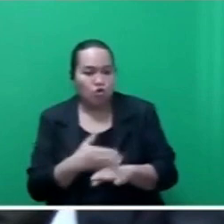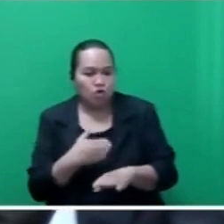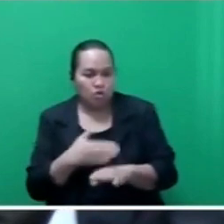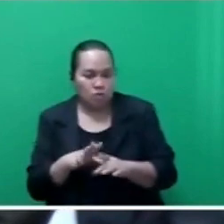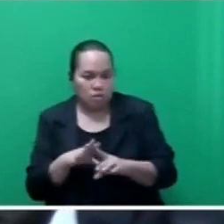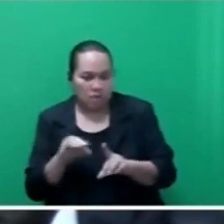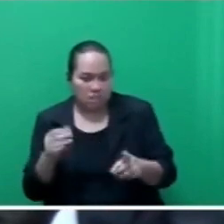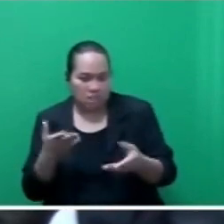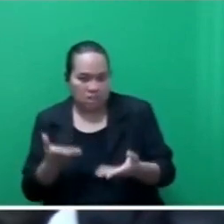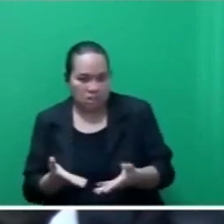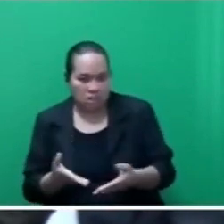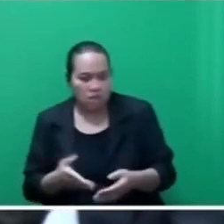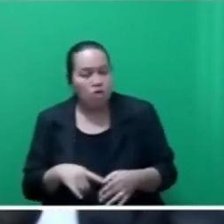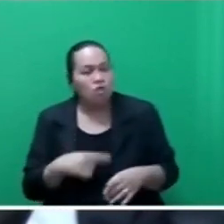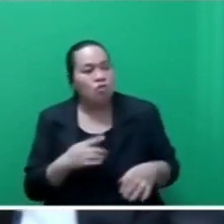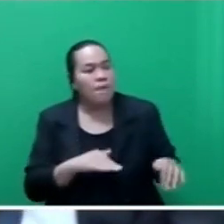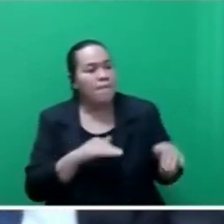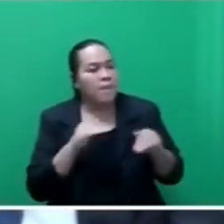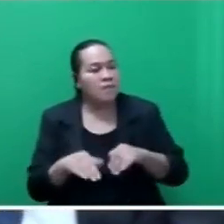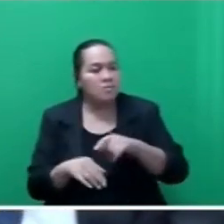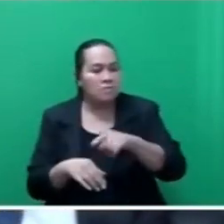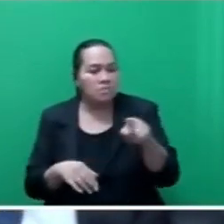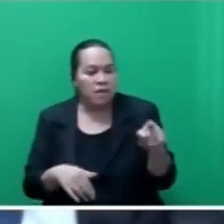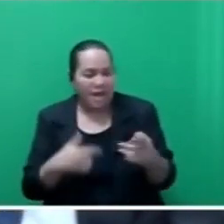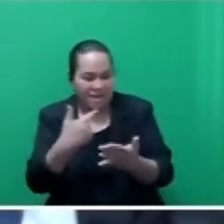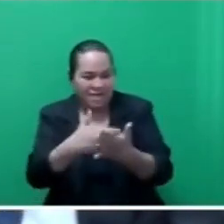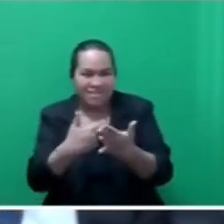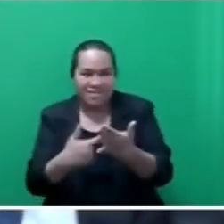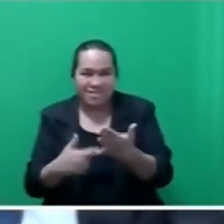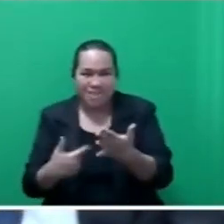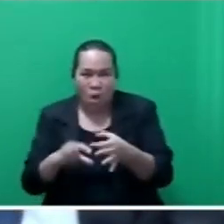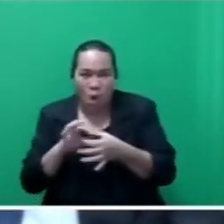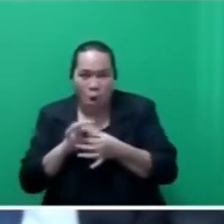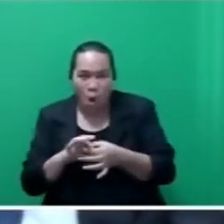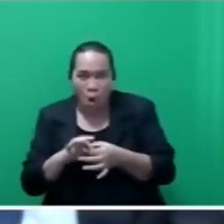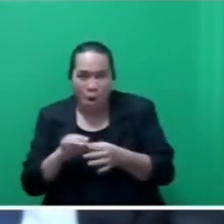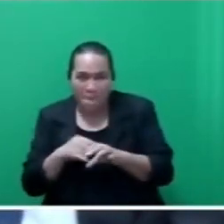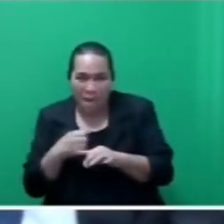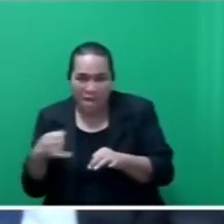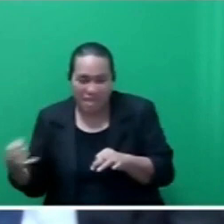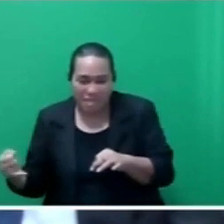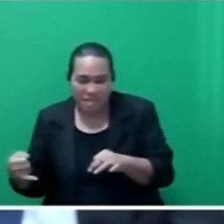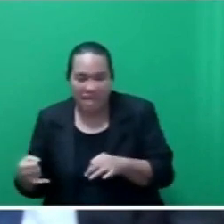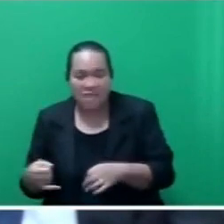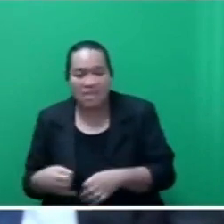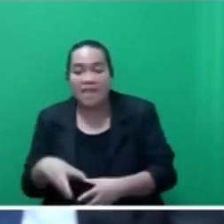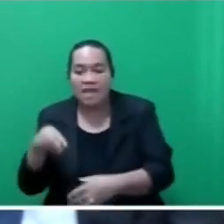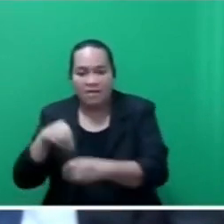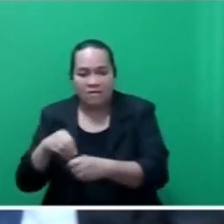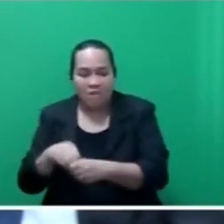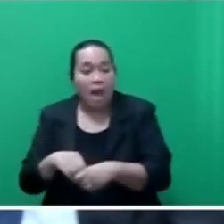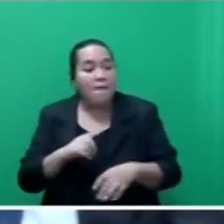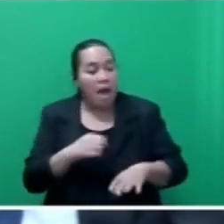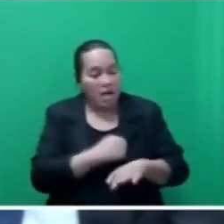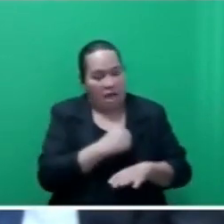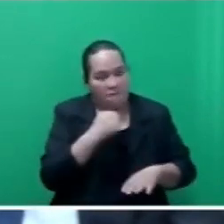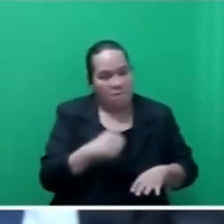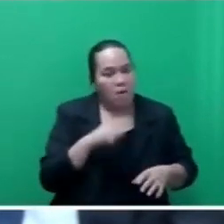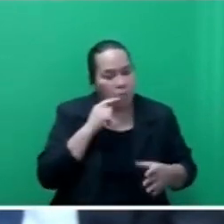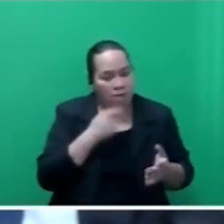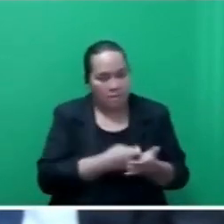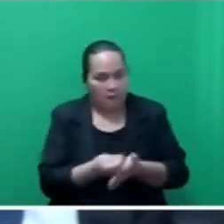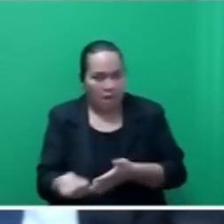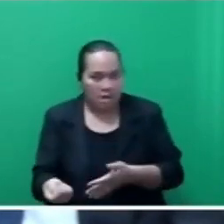participating private pharmacies will dispense listed medications from their own inventory and will be reimbursed by the Ministry of Health and Medical